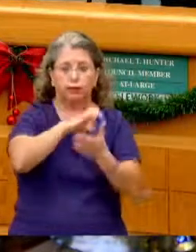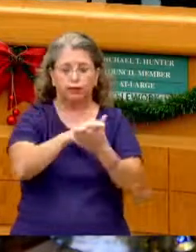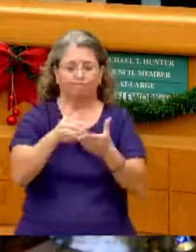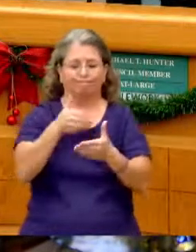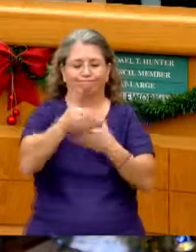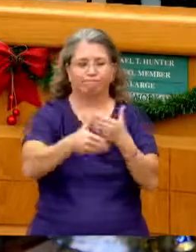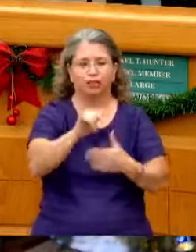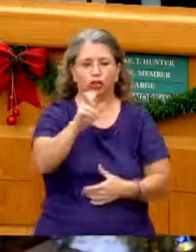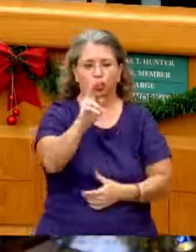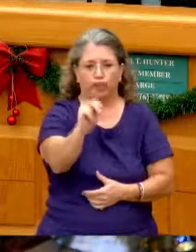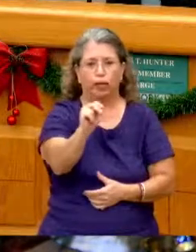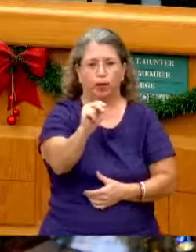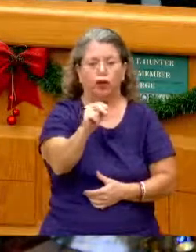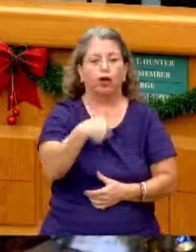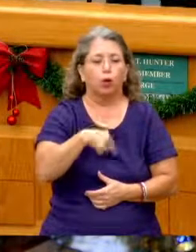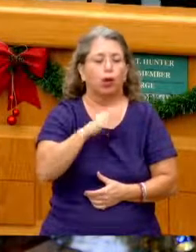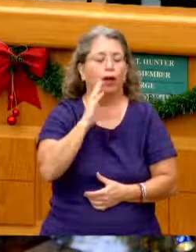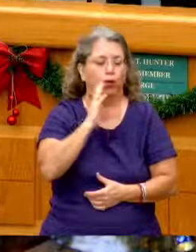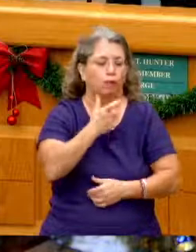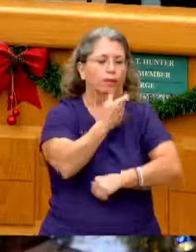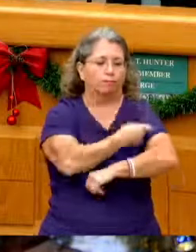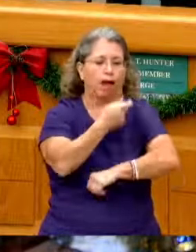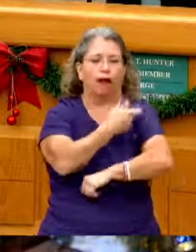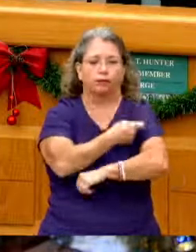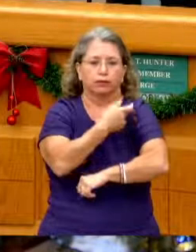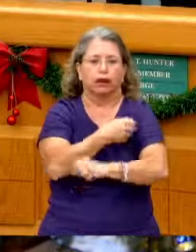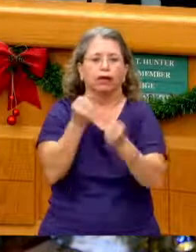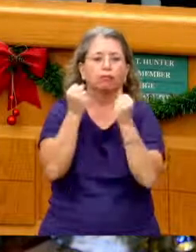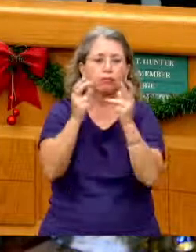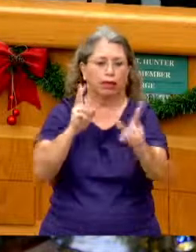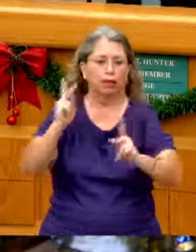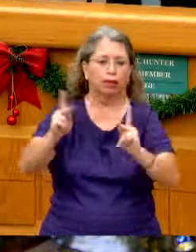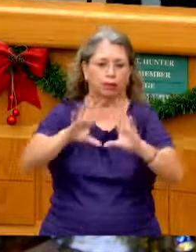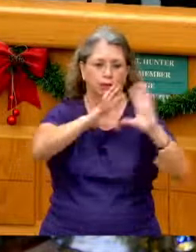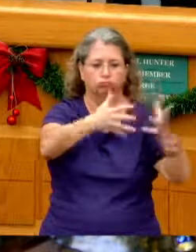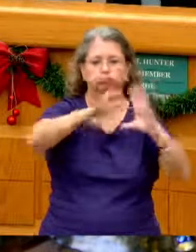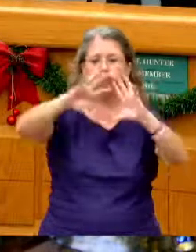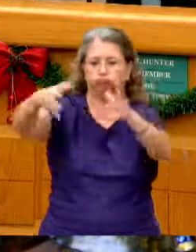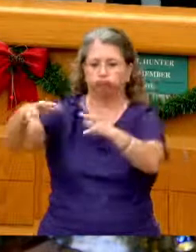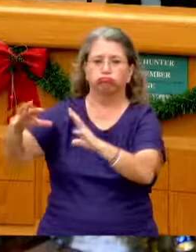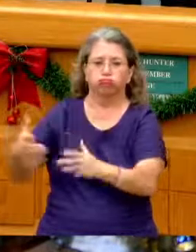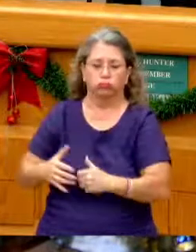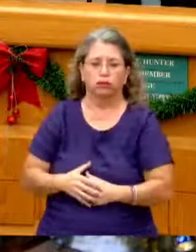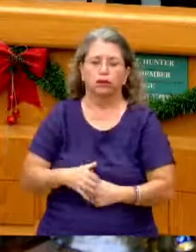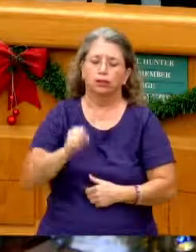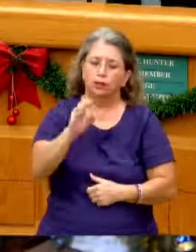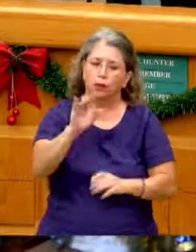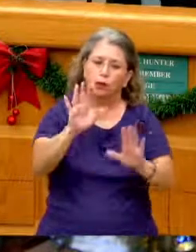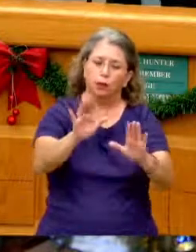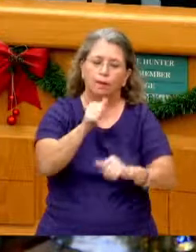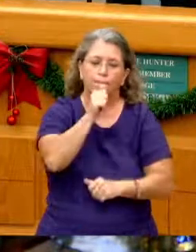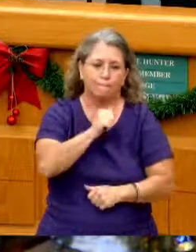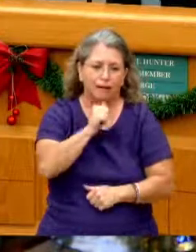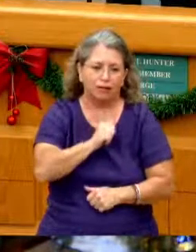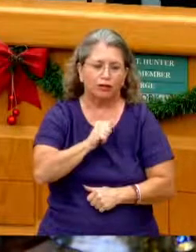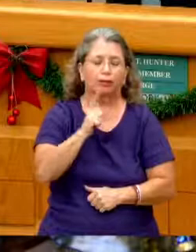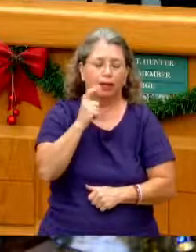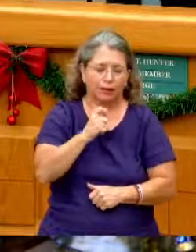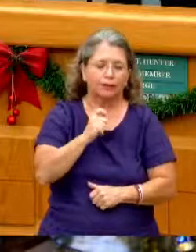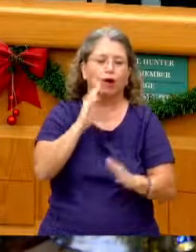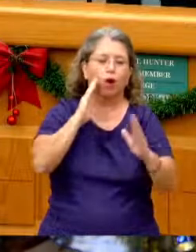very much larger populations. And so be patient, because hope is on its